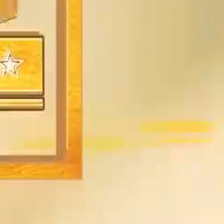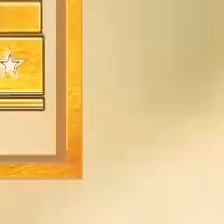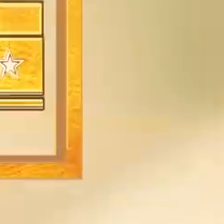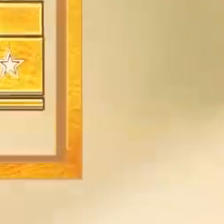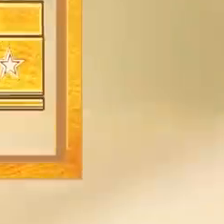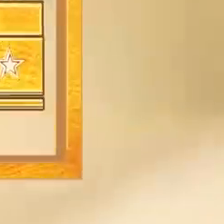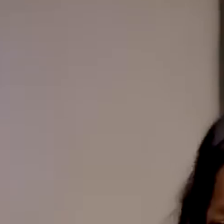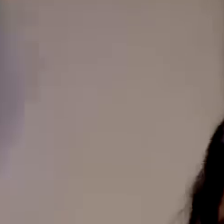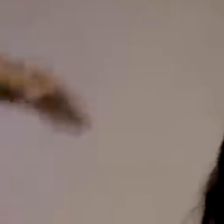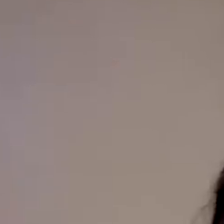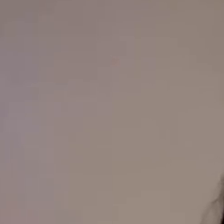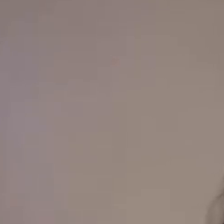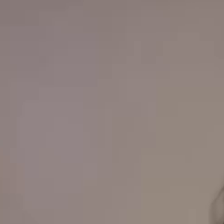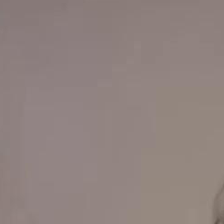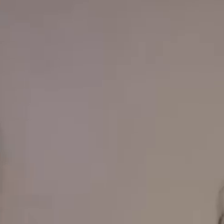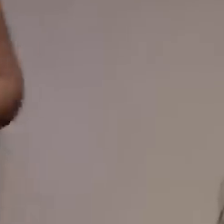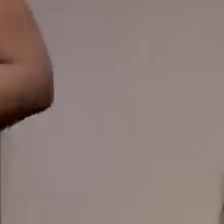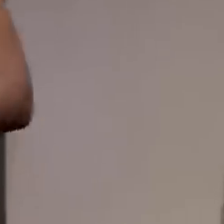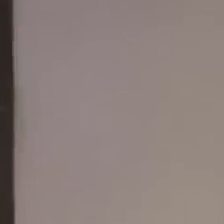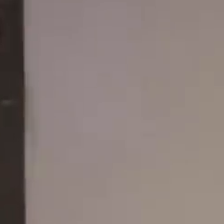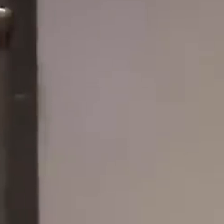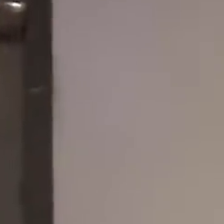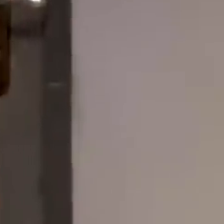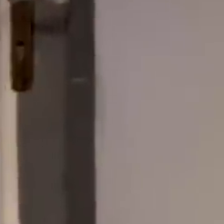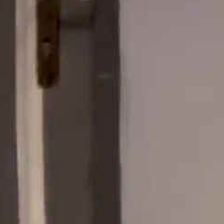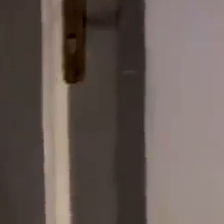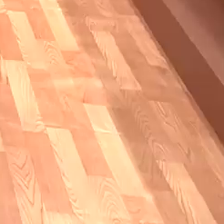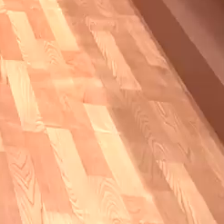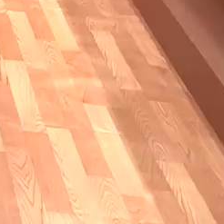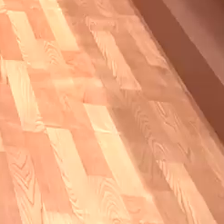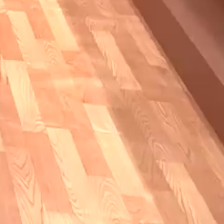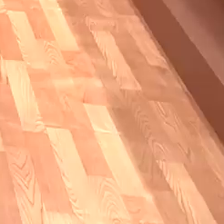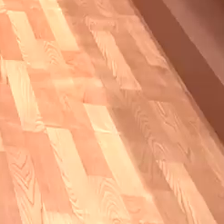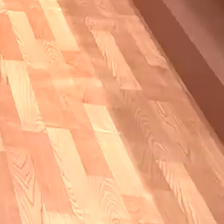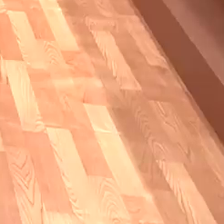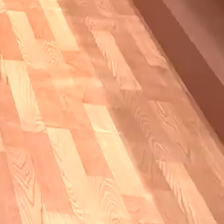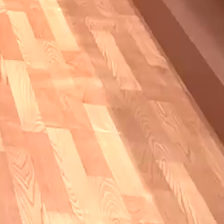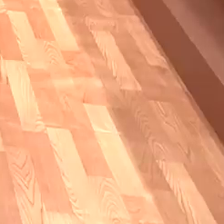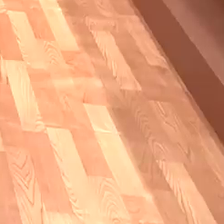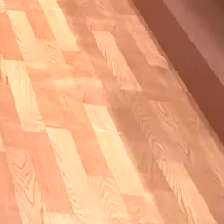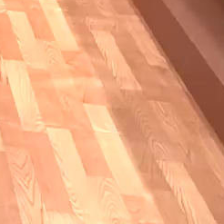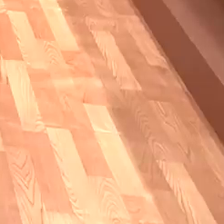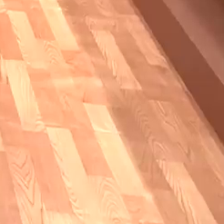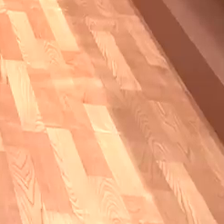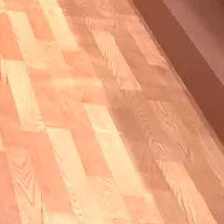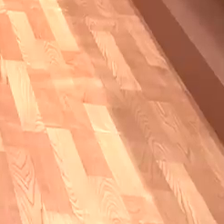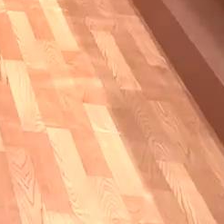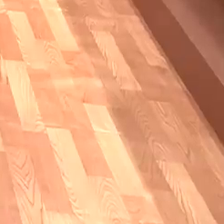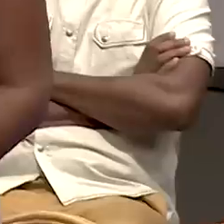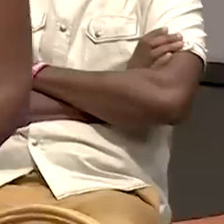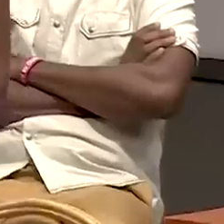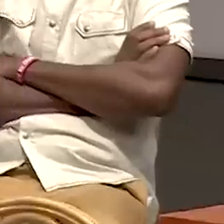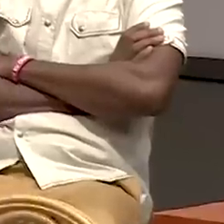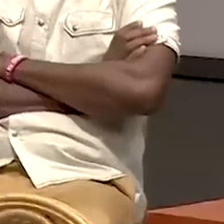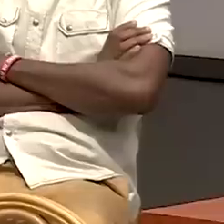Today on the Justice Court, the plaintiff, Yetunde Sani, is asking the court to compel her husband to be responsible